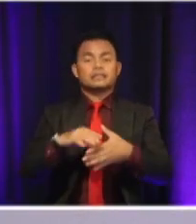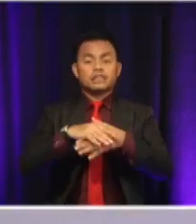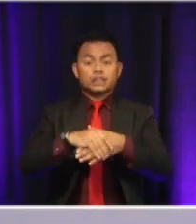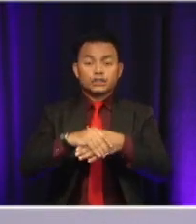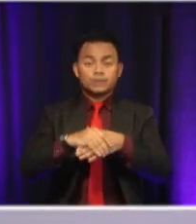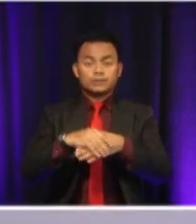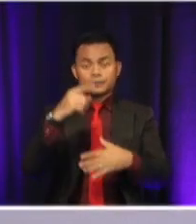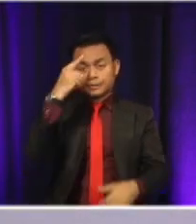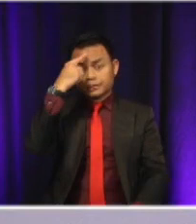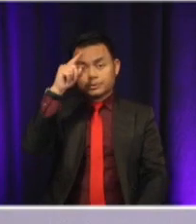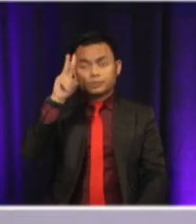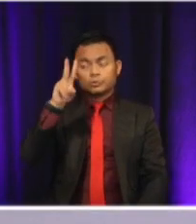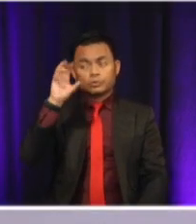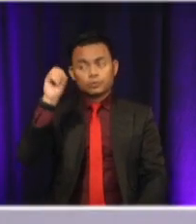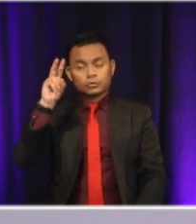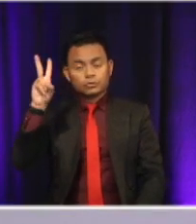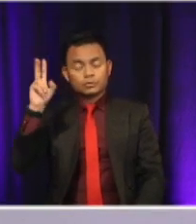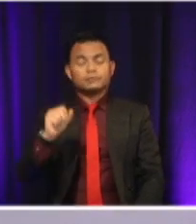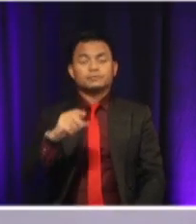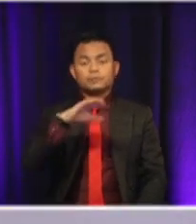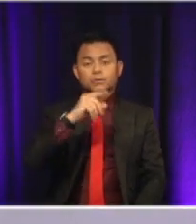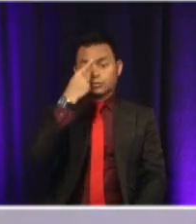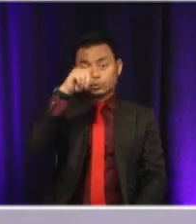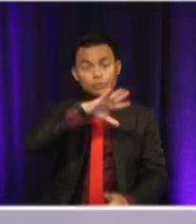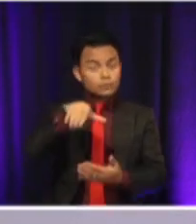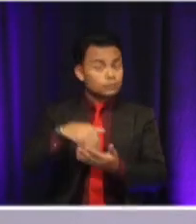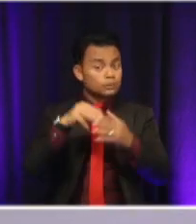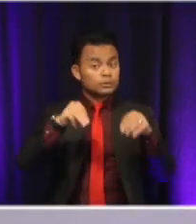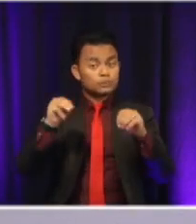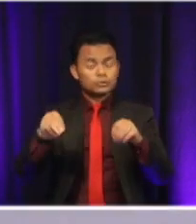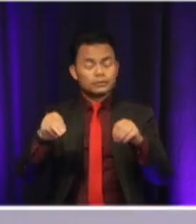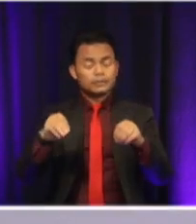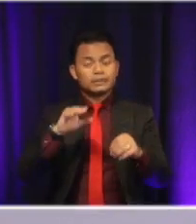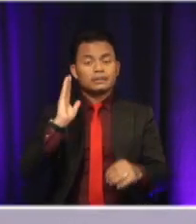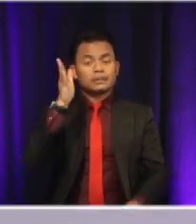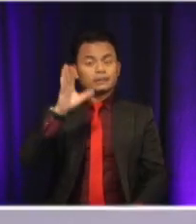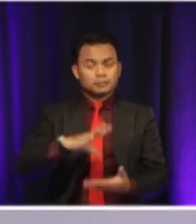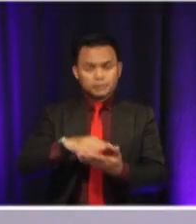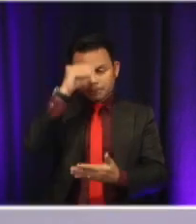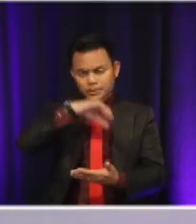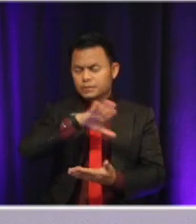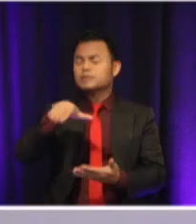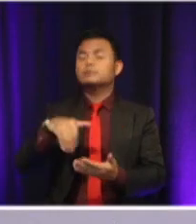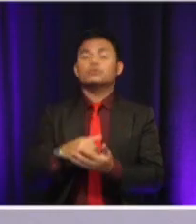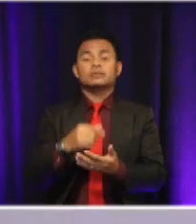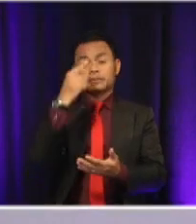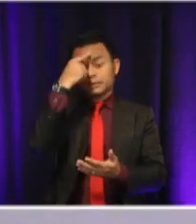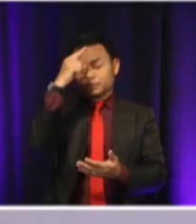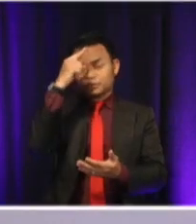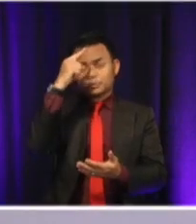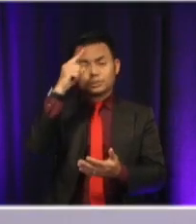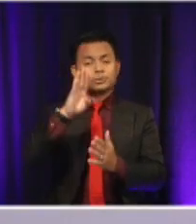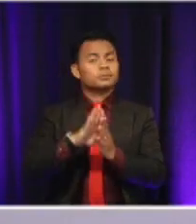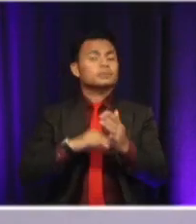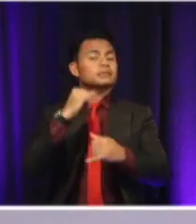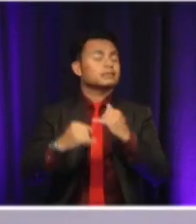the candidates who are going to be sitting for this paper, be prepared. You will learn all the techniques and formats needed to excel and pass in